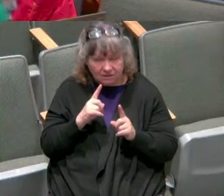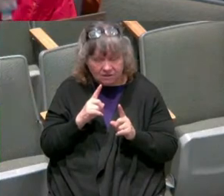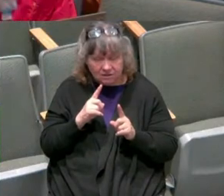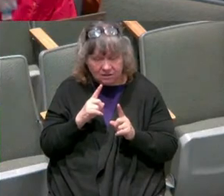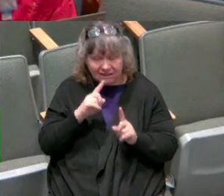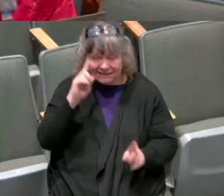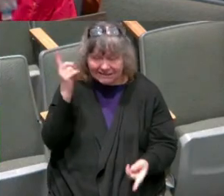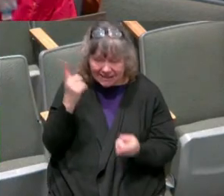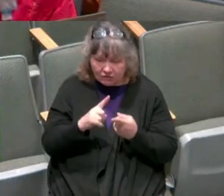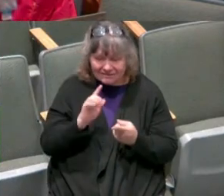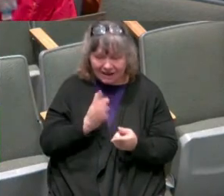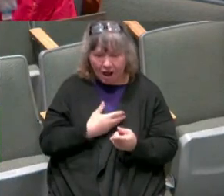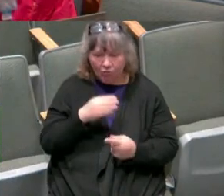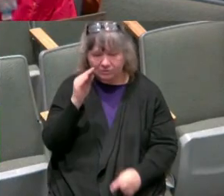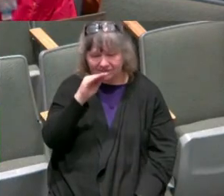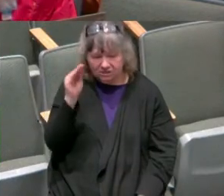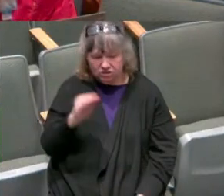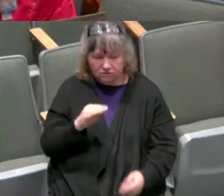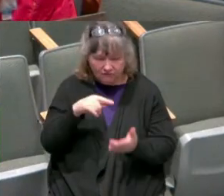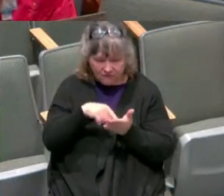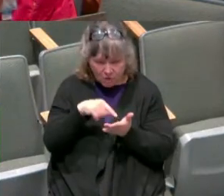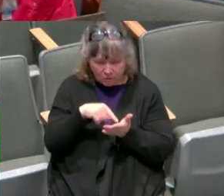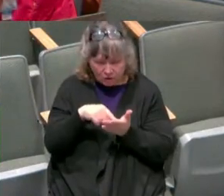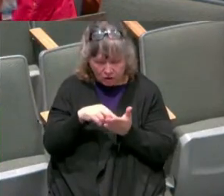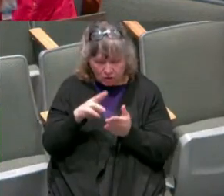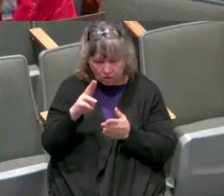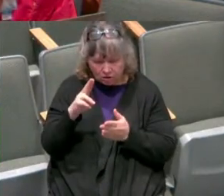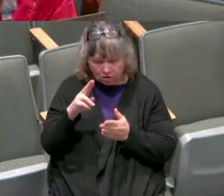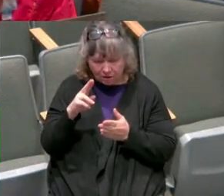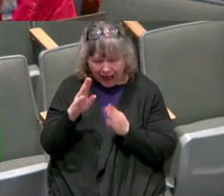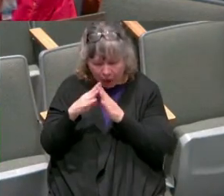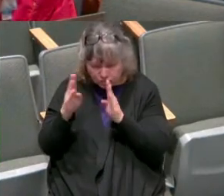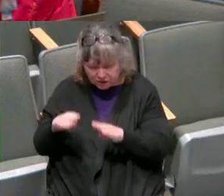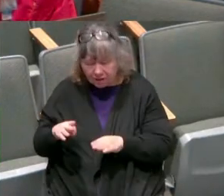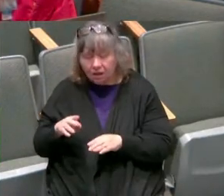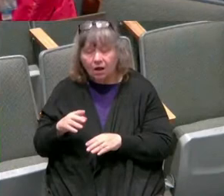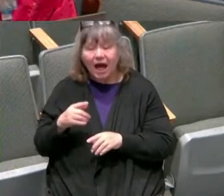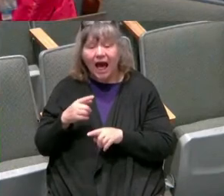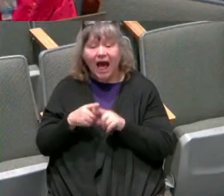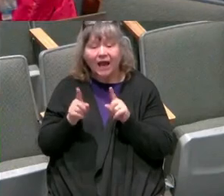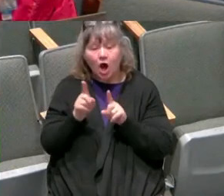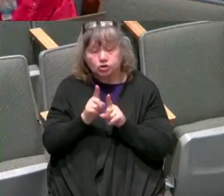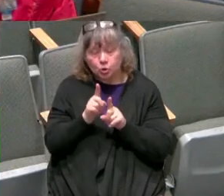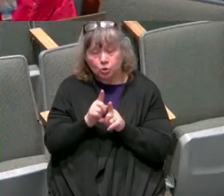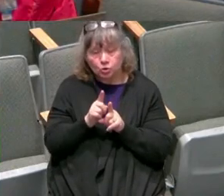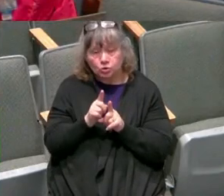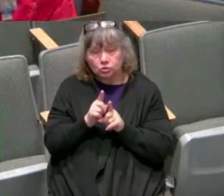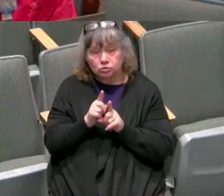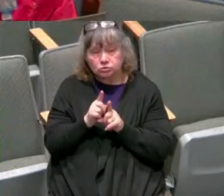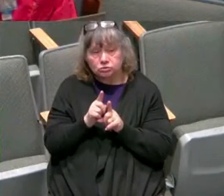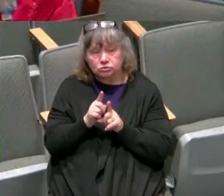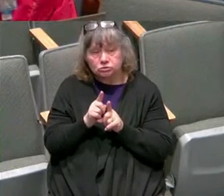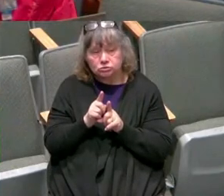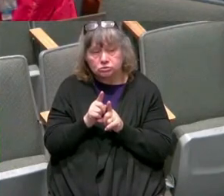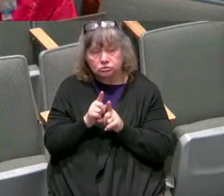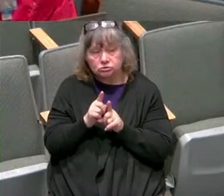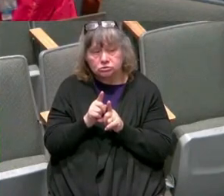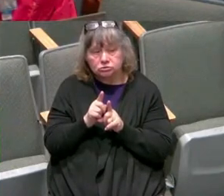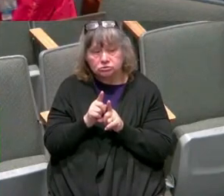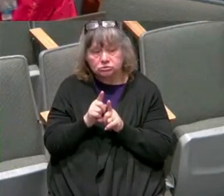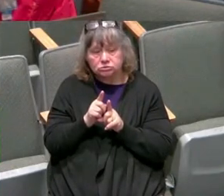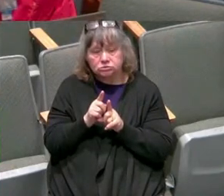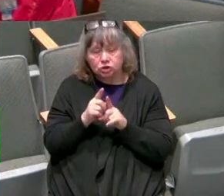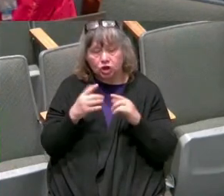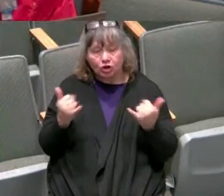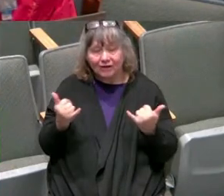decreases our percentage of affordable units in town it also um uh